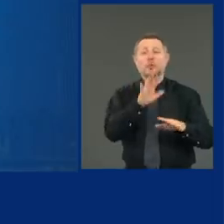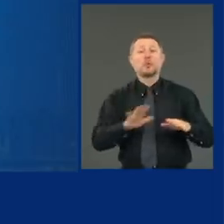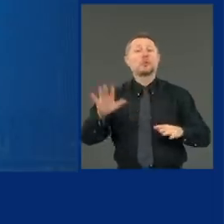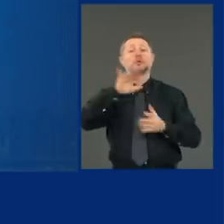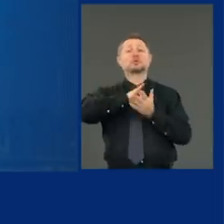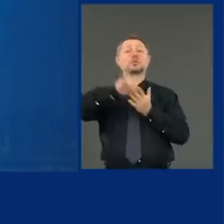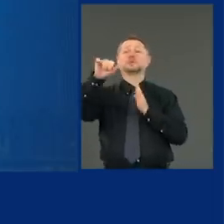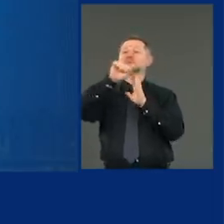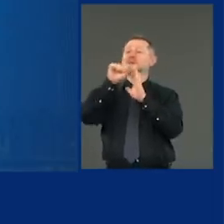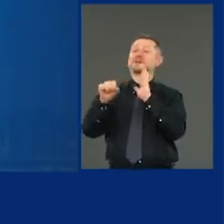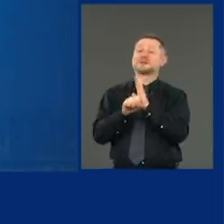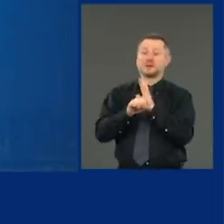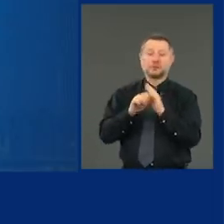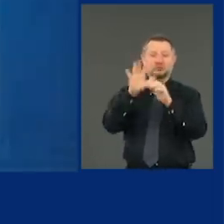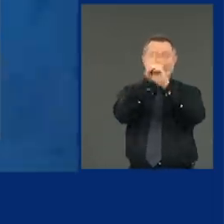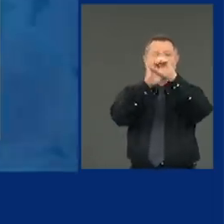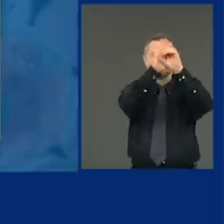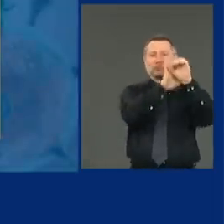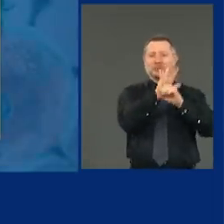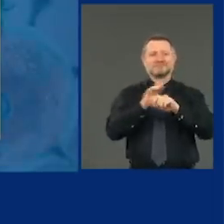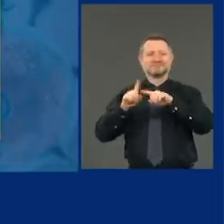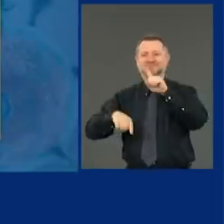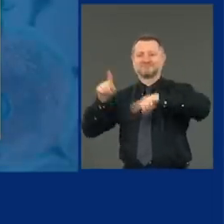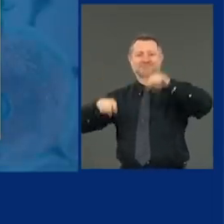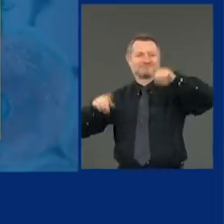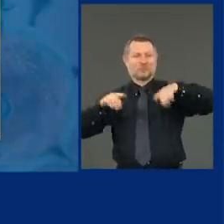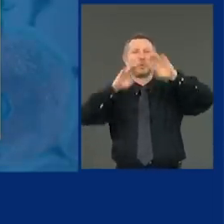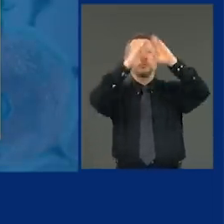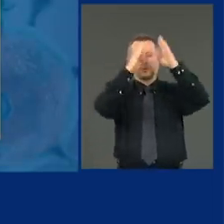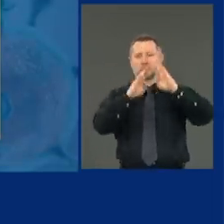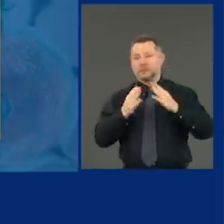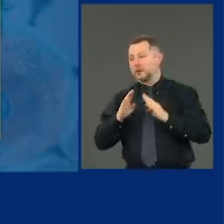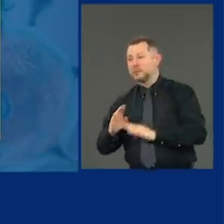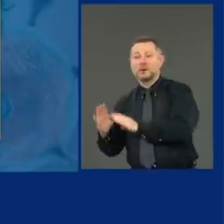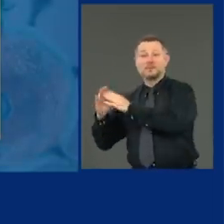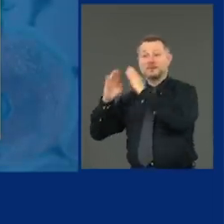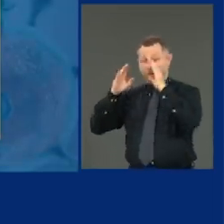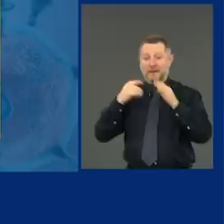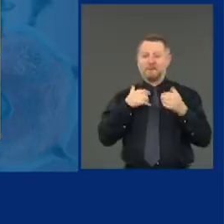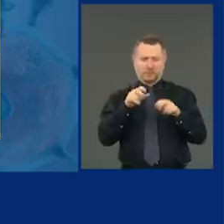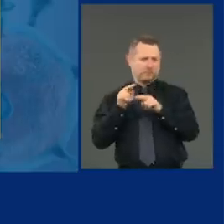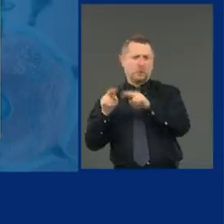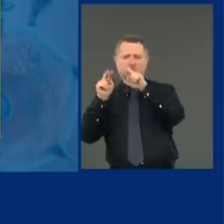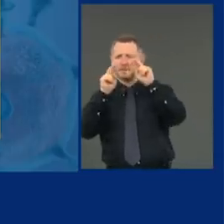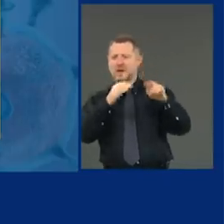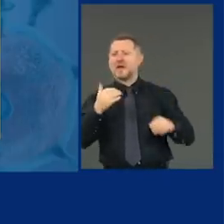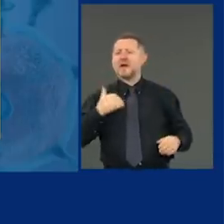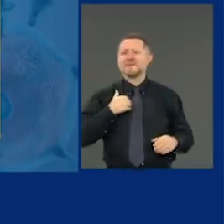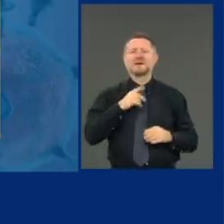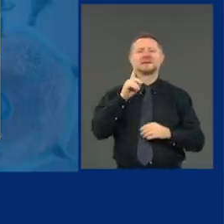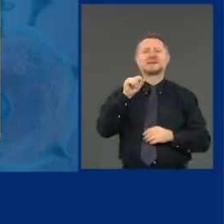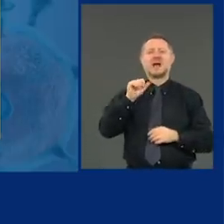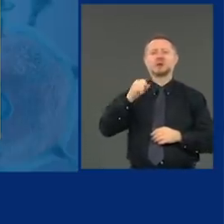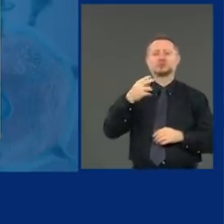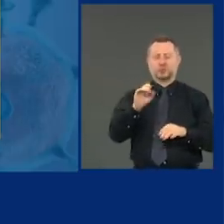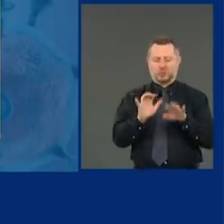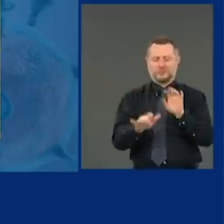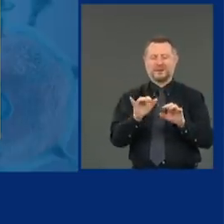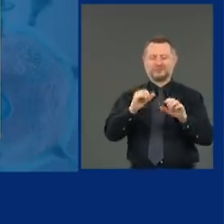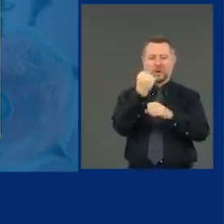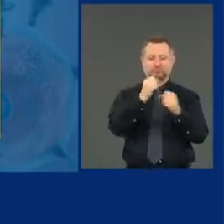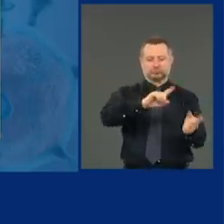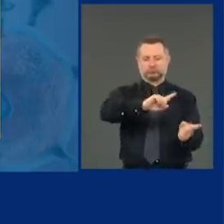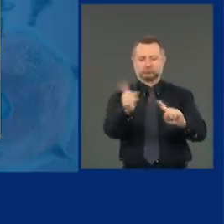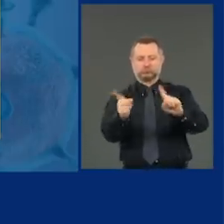state. So we're reopening in regions. Monitor the regions. We have a dashboard that is up. Every New Yorker can see the numbers, and what